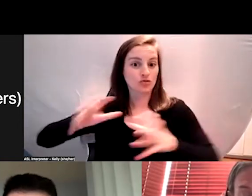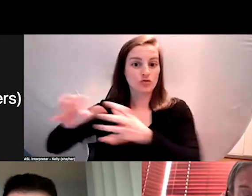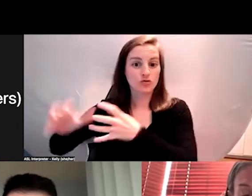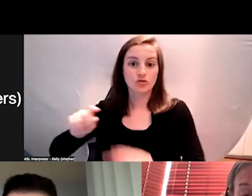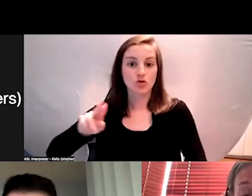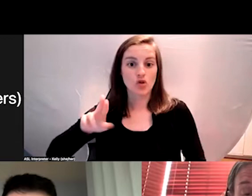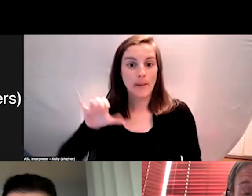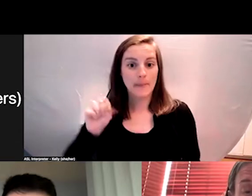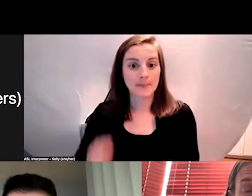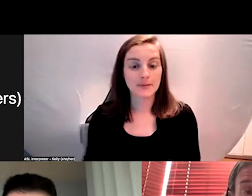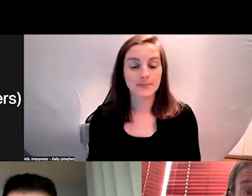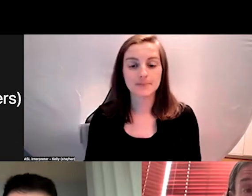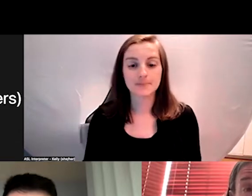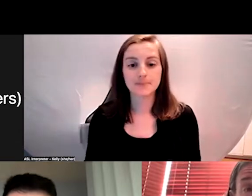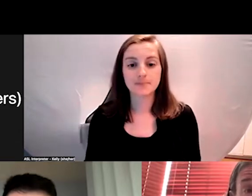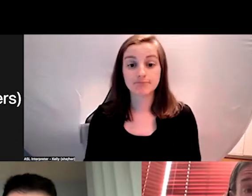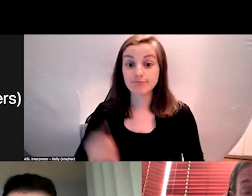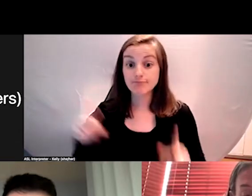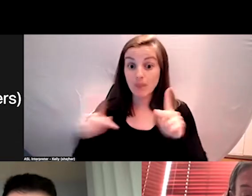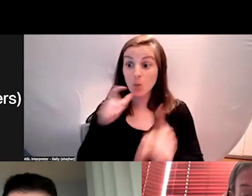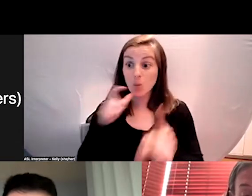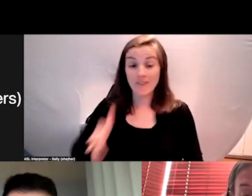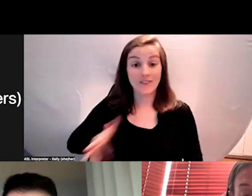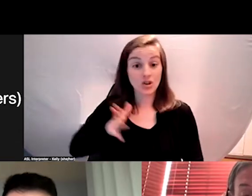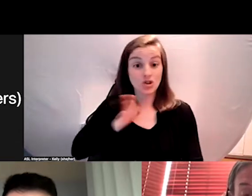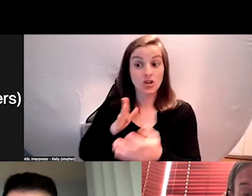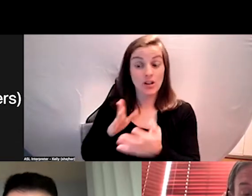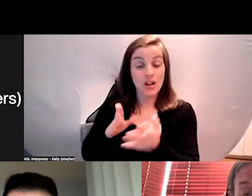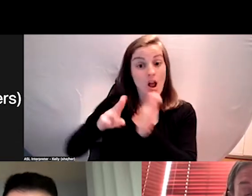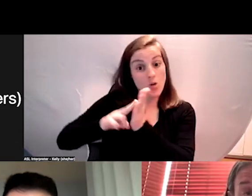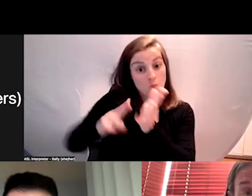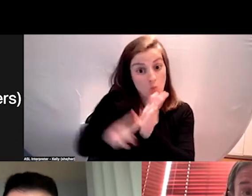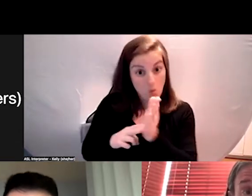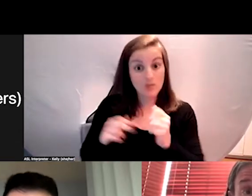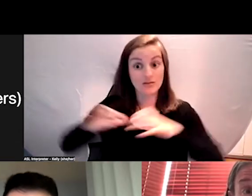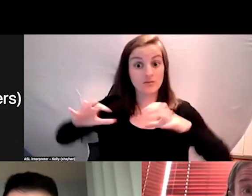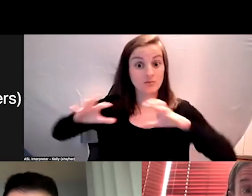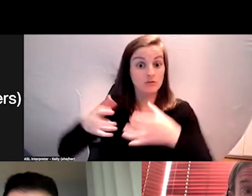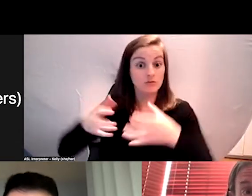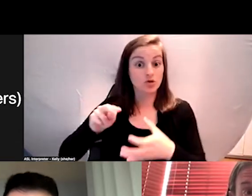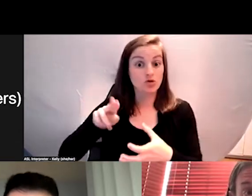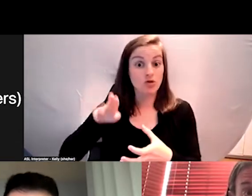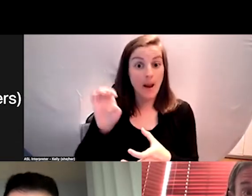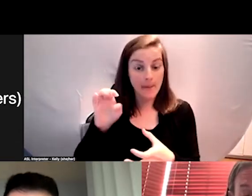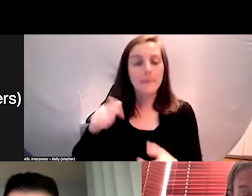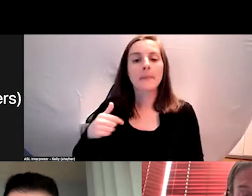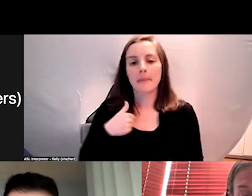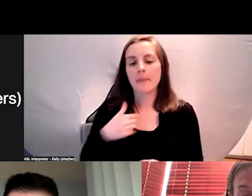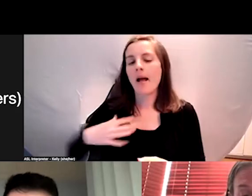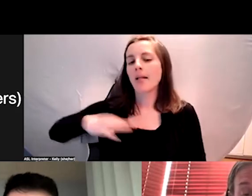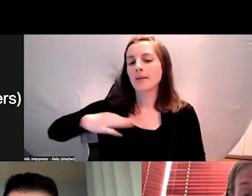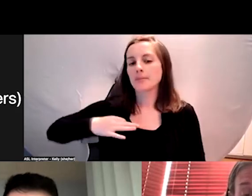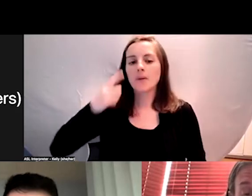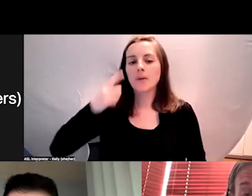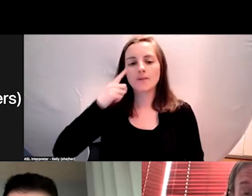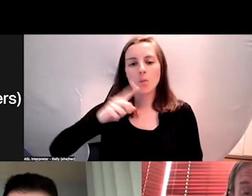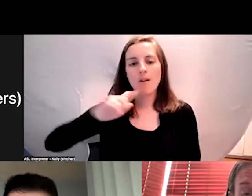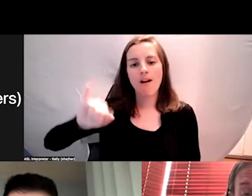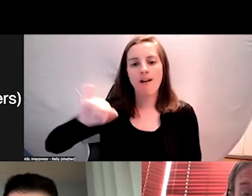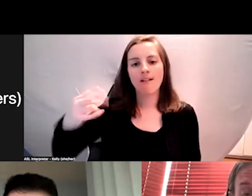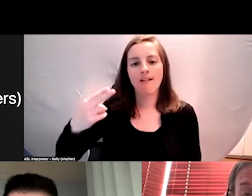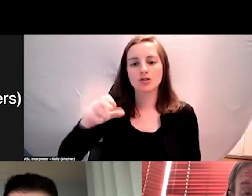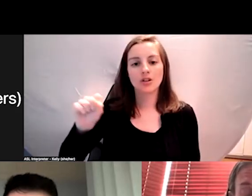federally recognized tribes are eligible for healthcare resources through the Indian Health Service, or the IHS, which is a